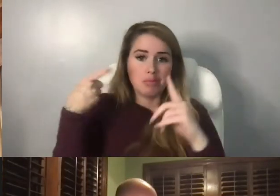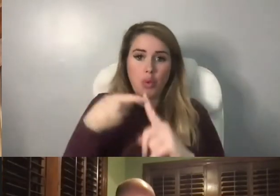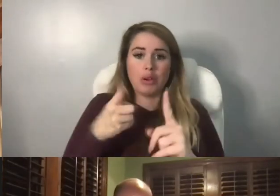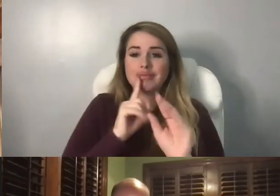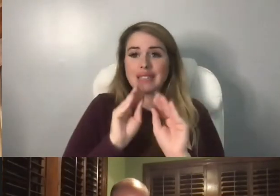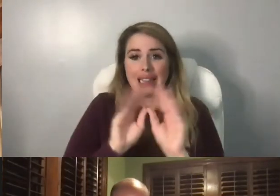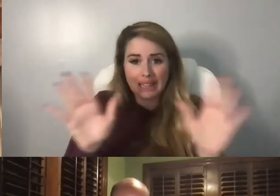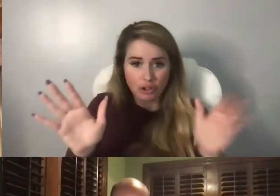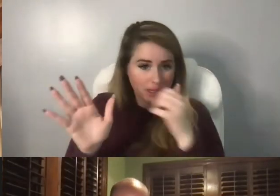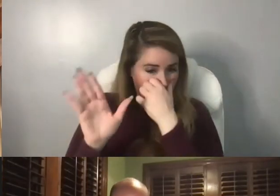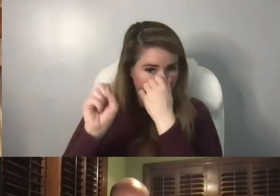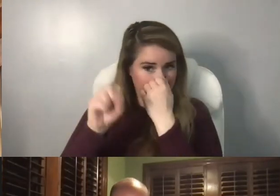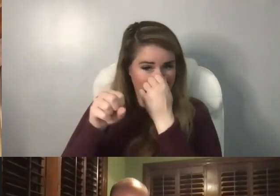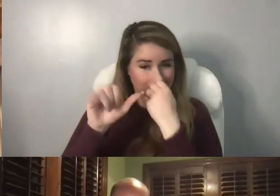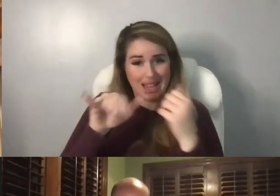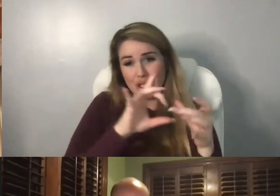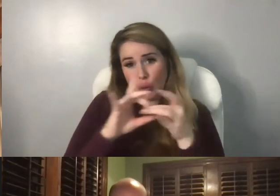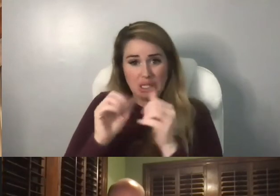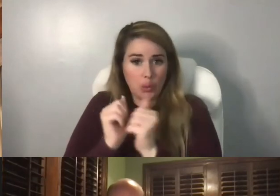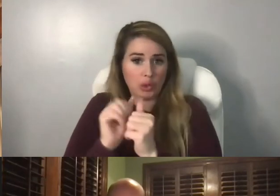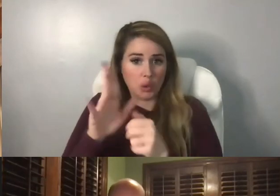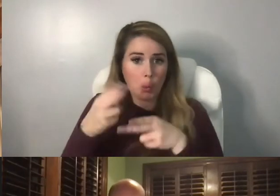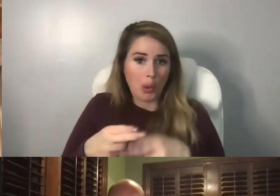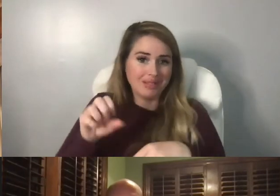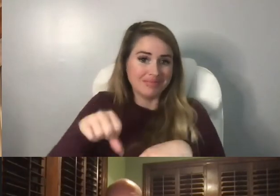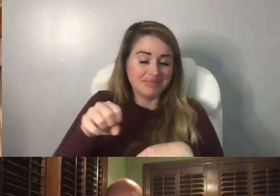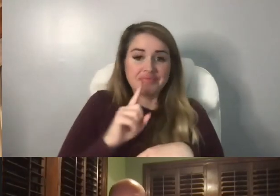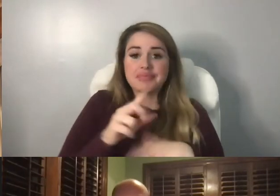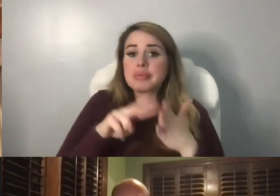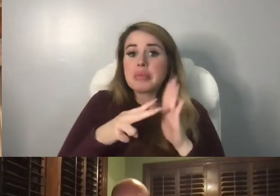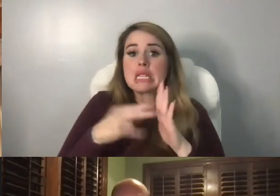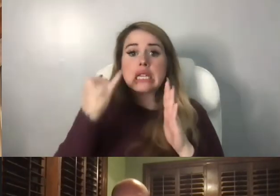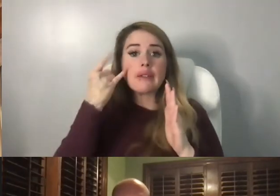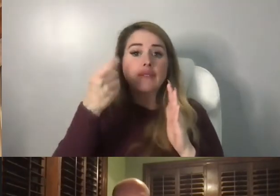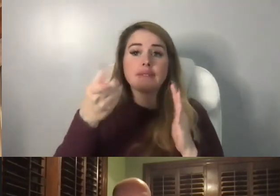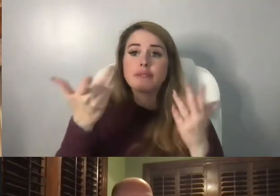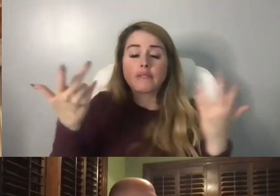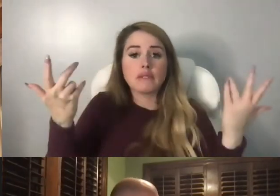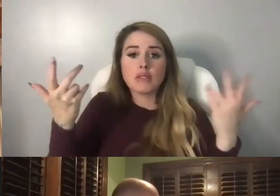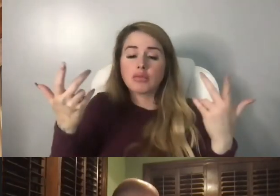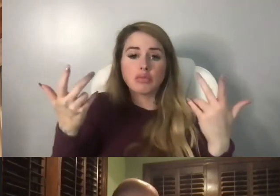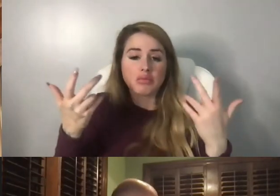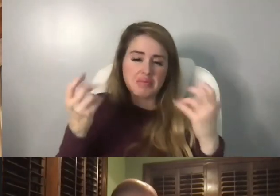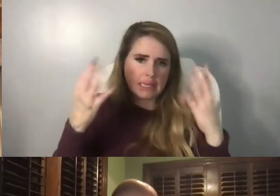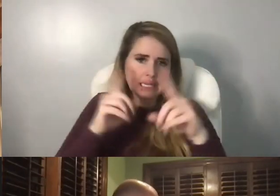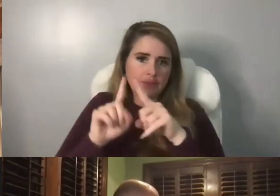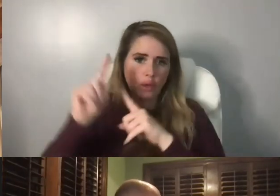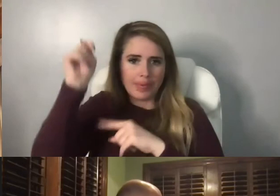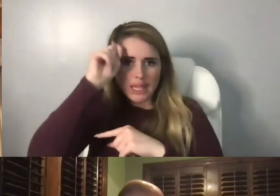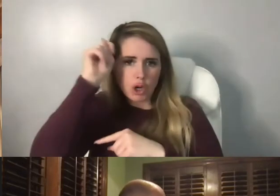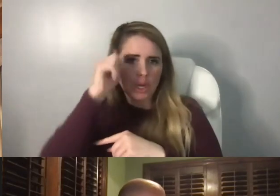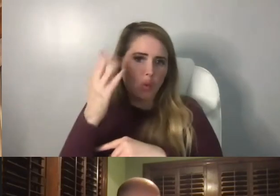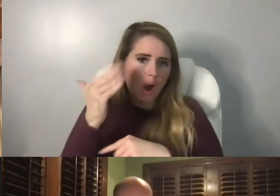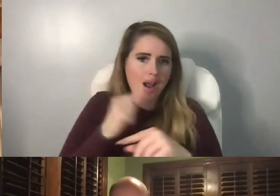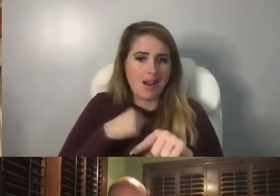clearly associated. So it's one of those things that there's probably a lot of theories about why it is. I'm not sure that